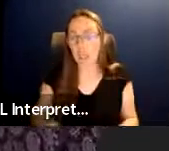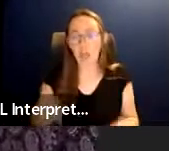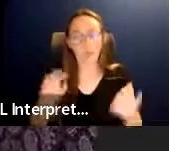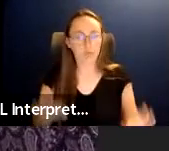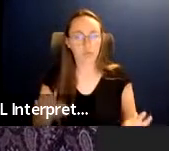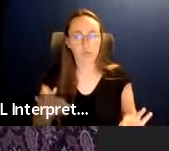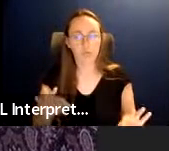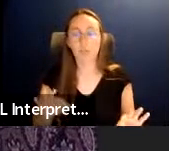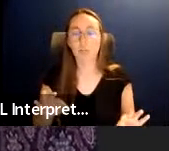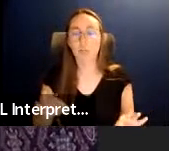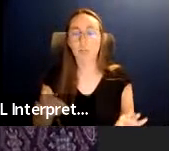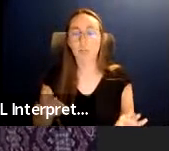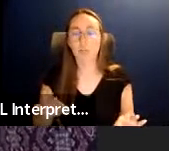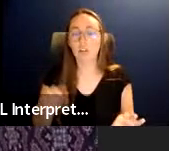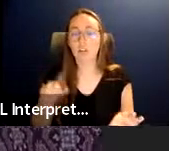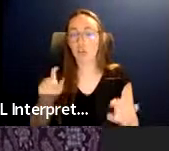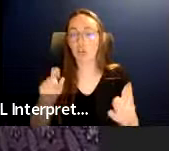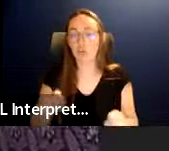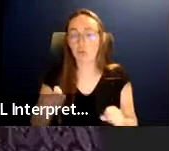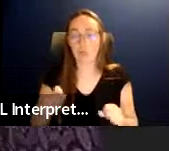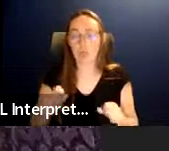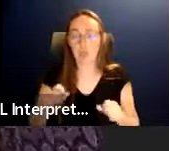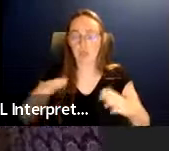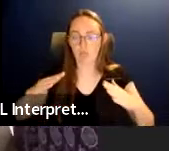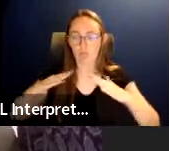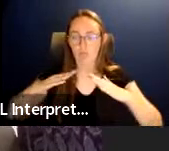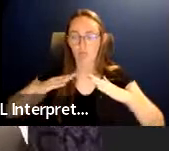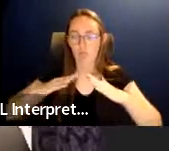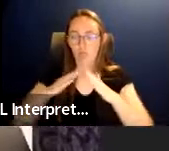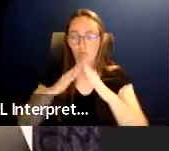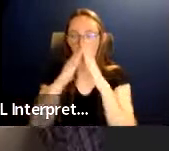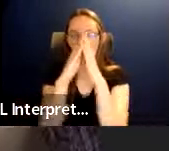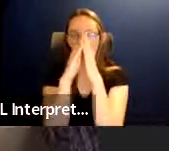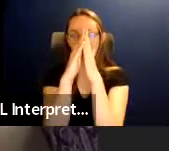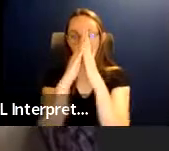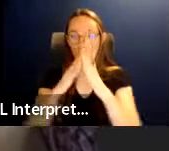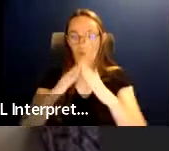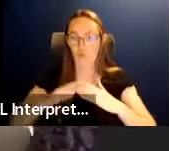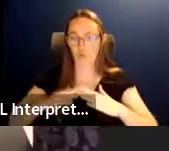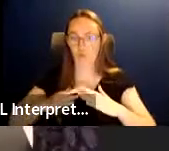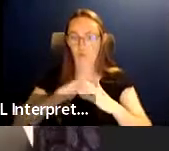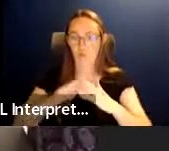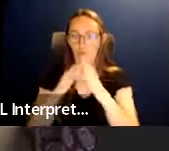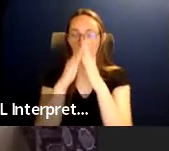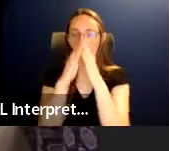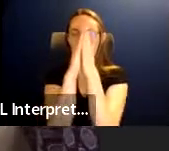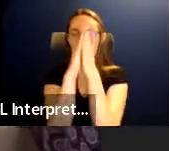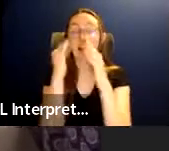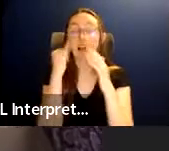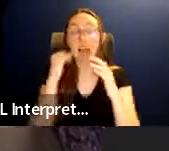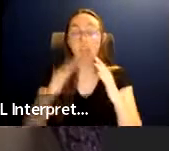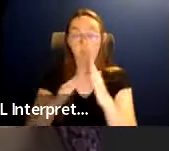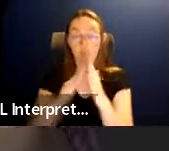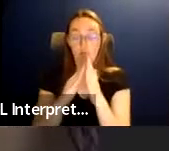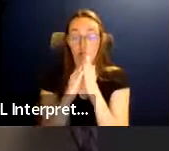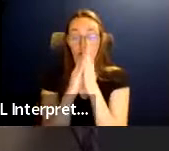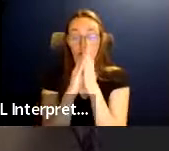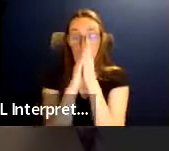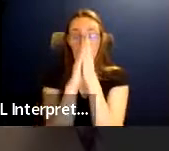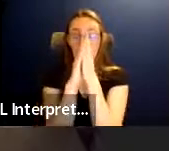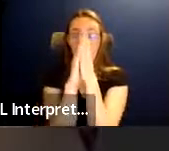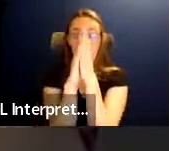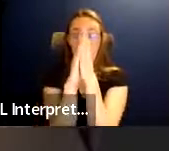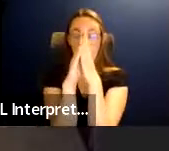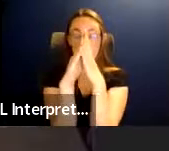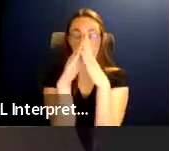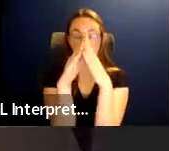the fact that you can change. You can make it steeper or shallower. If I make it steeper and slide it all the way up so that